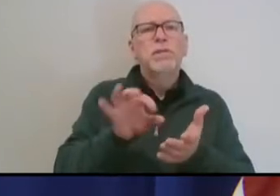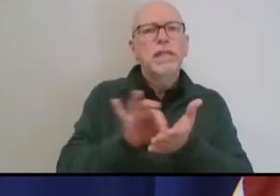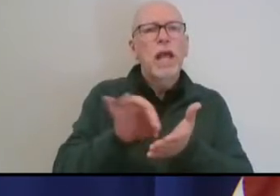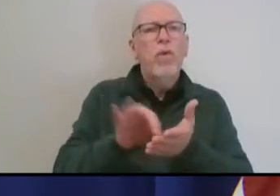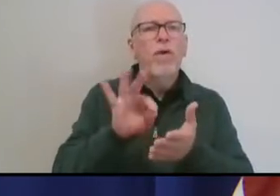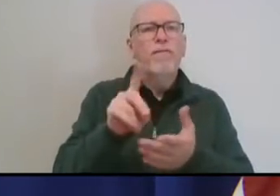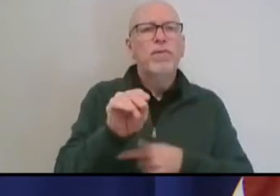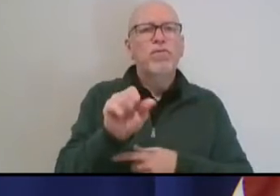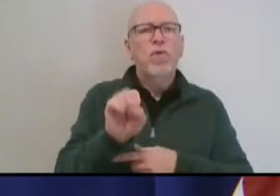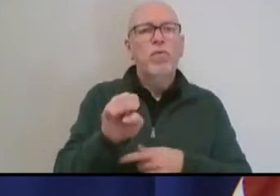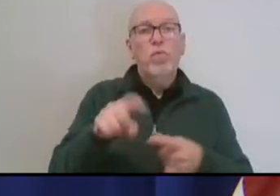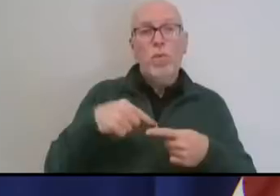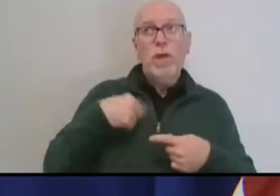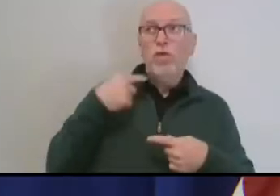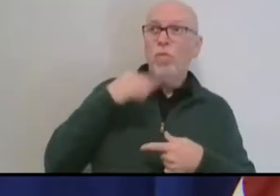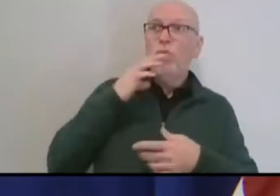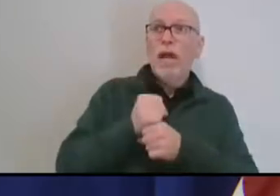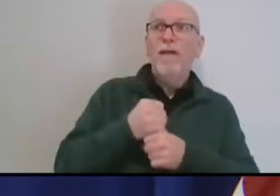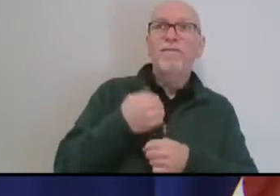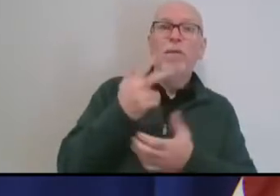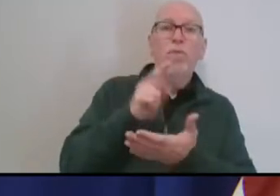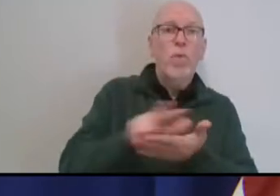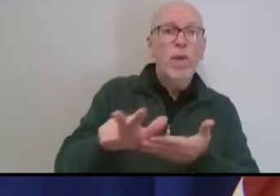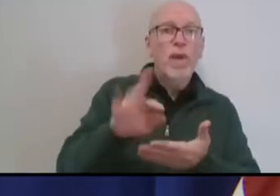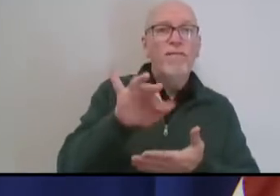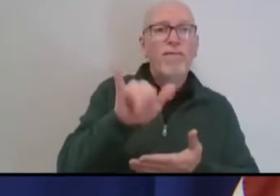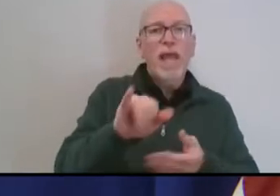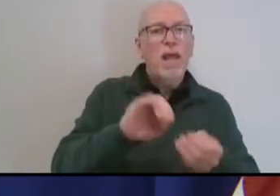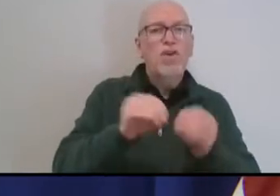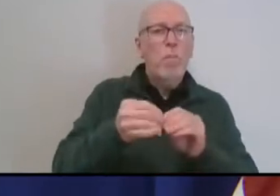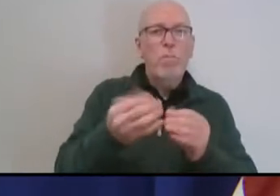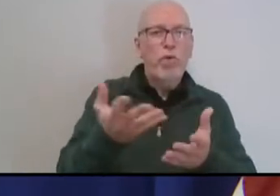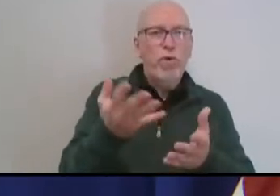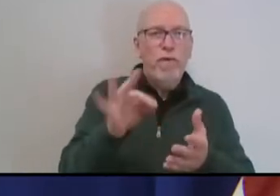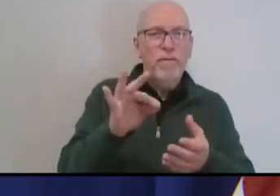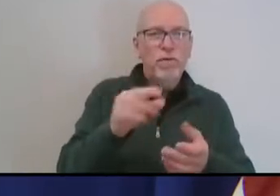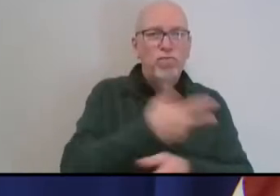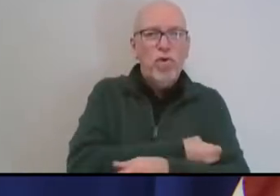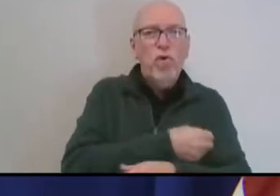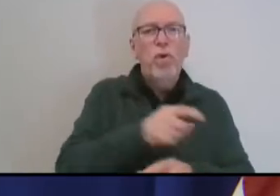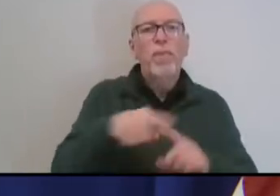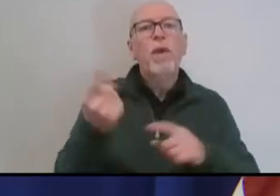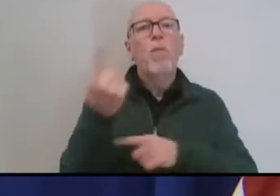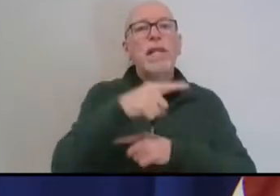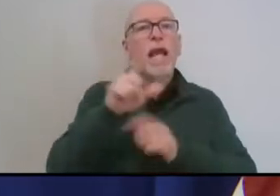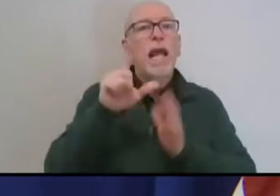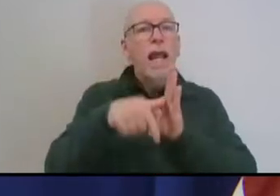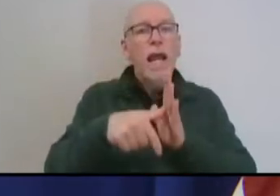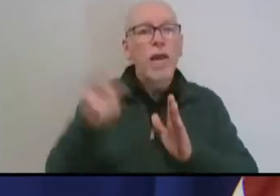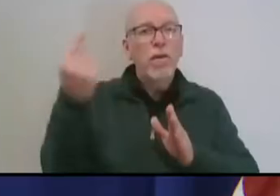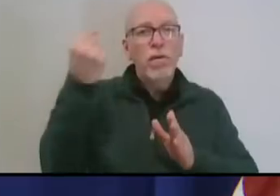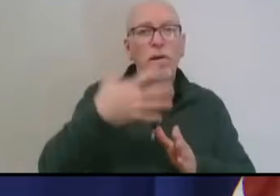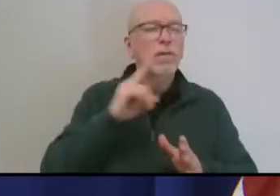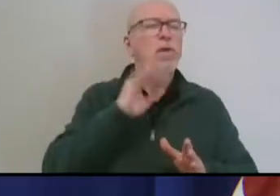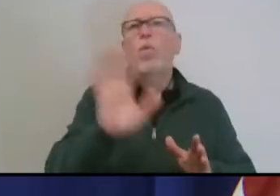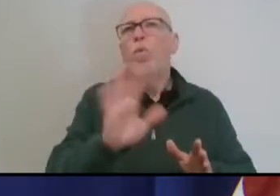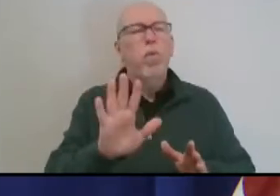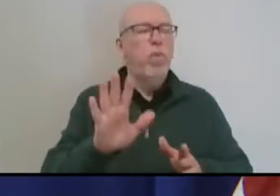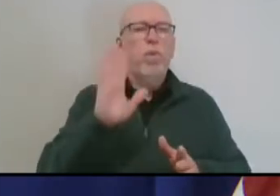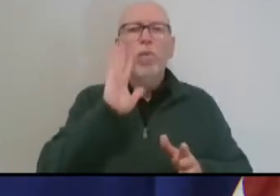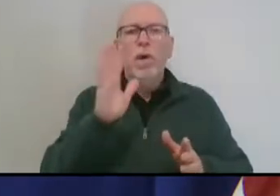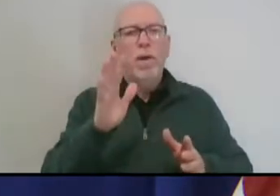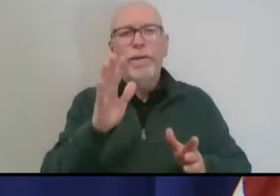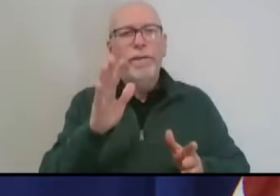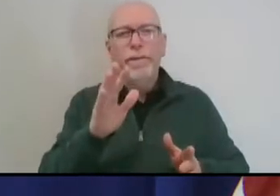So when we hear we're going to have 3 weeks of this number, but then a day later we hear actually not week 2 or